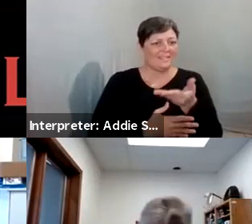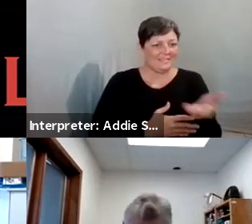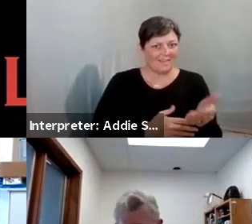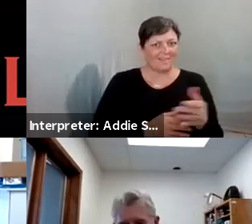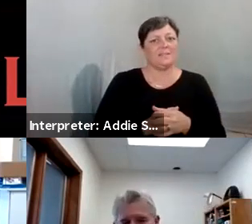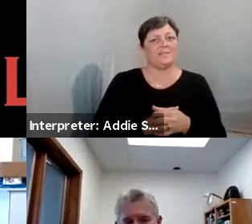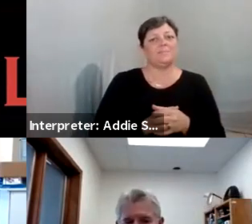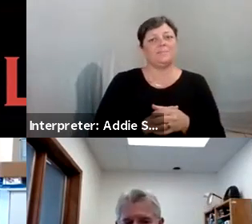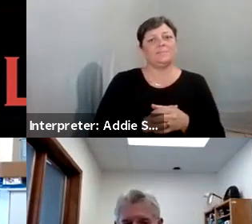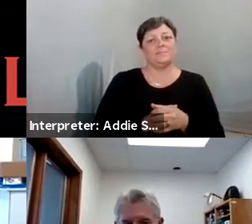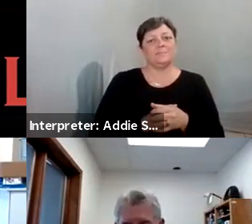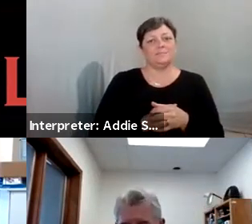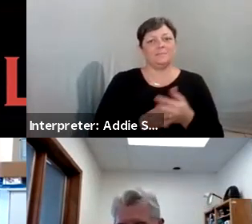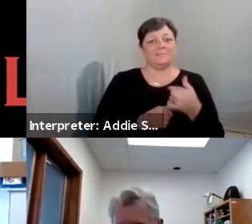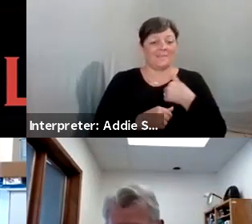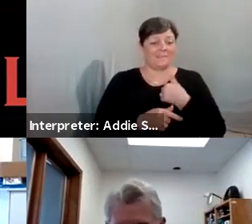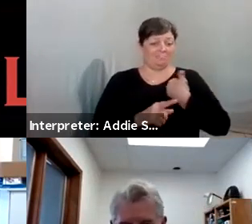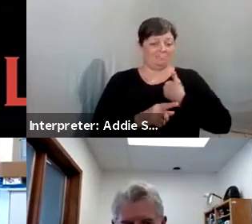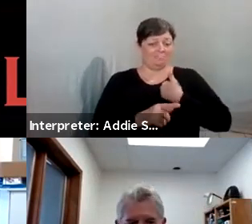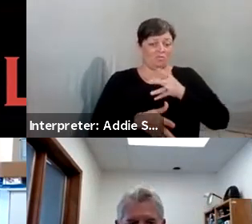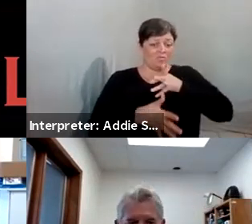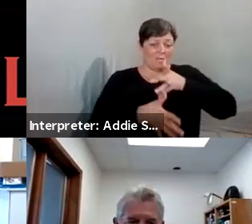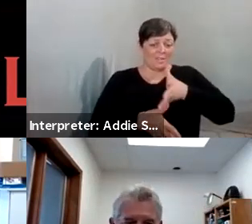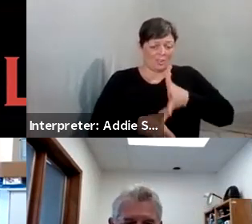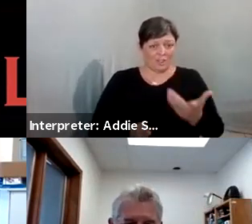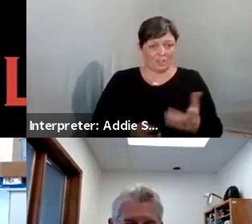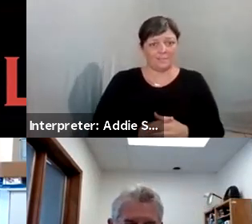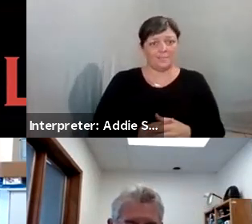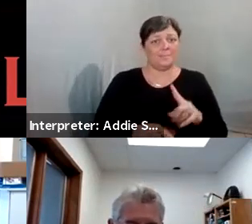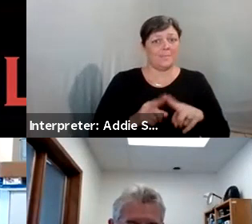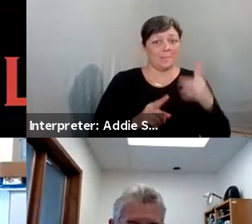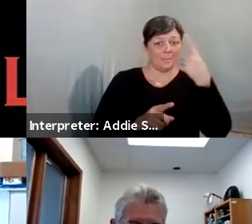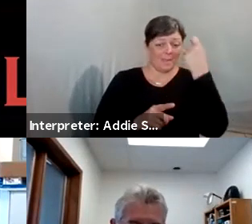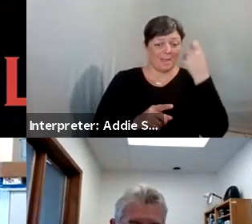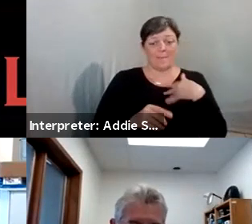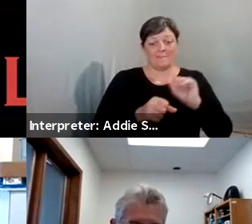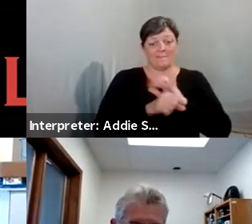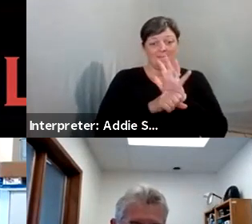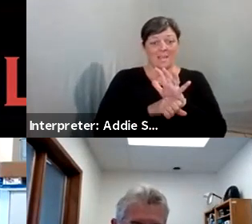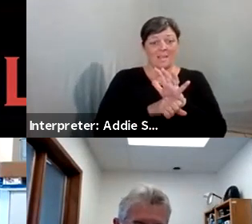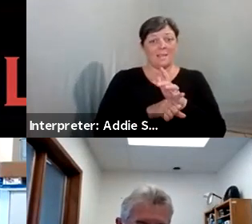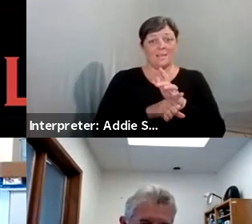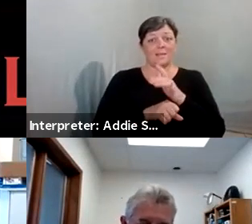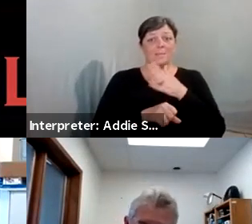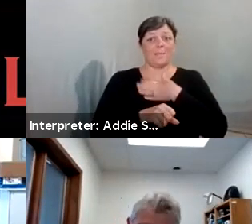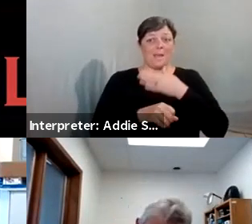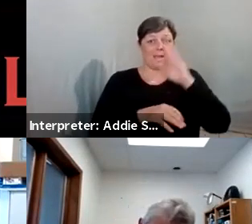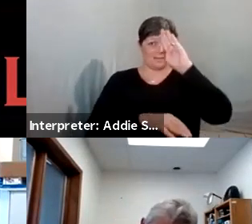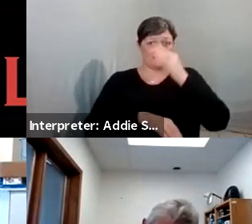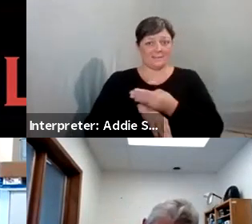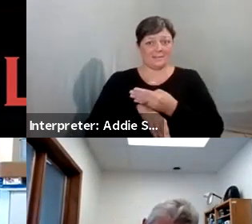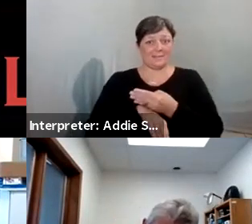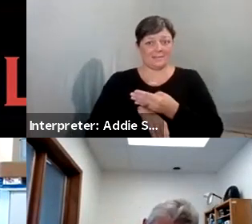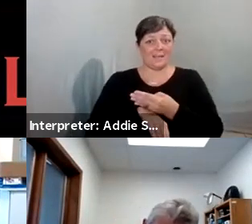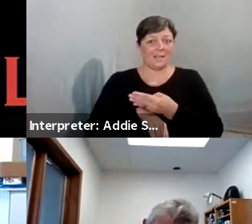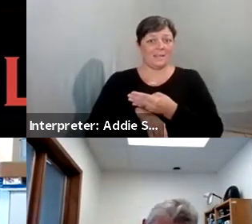there. I'm a grandma, but because of the virus, my son, who's a sound engineer for large events, and